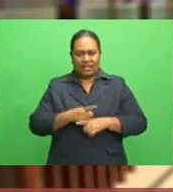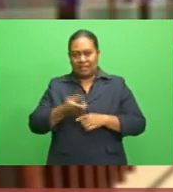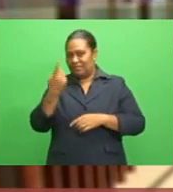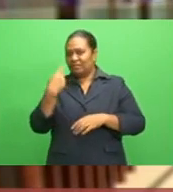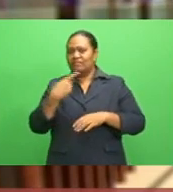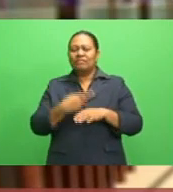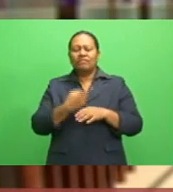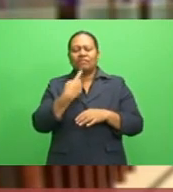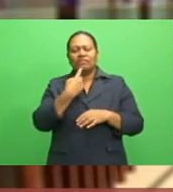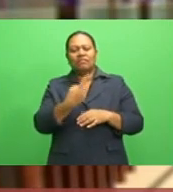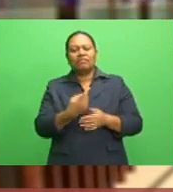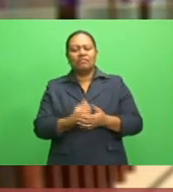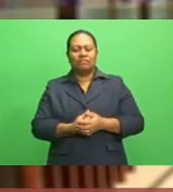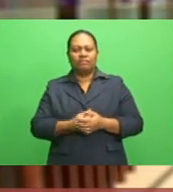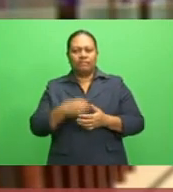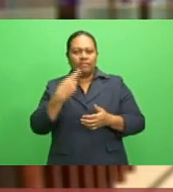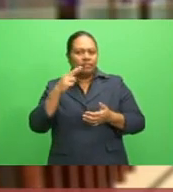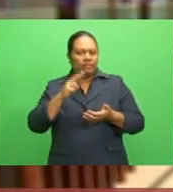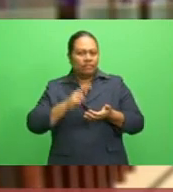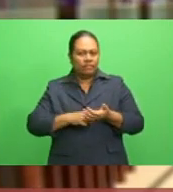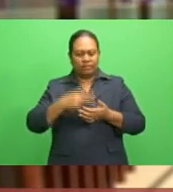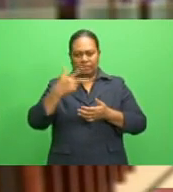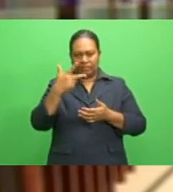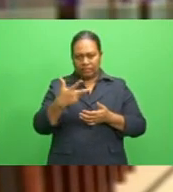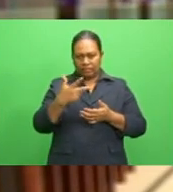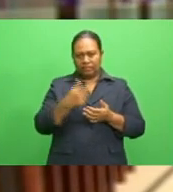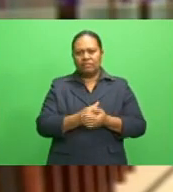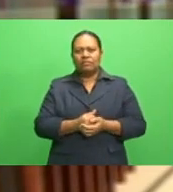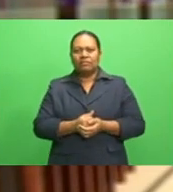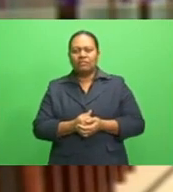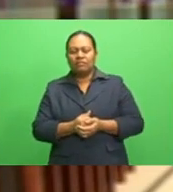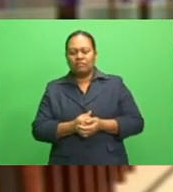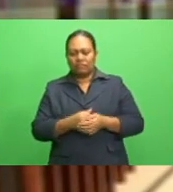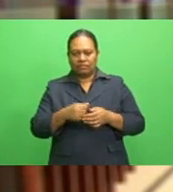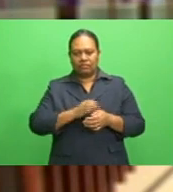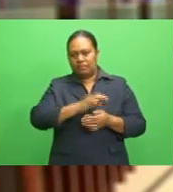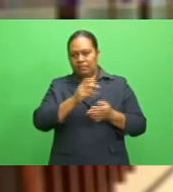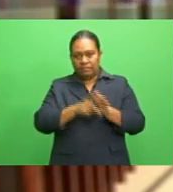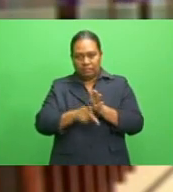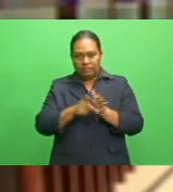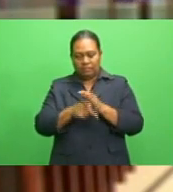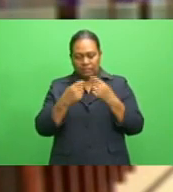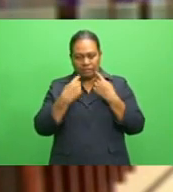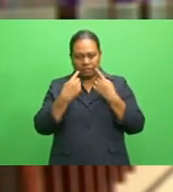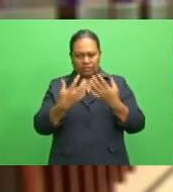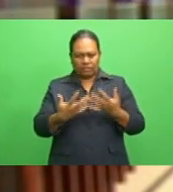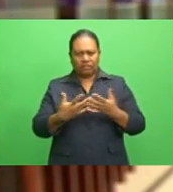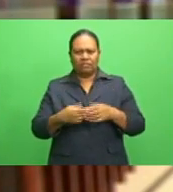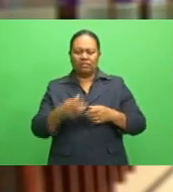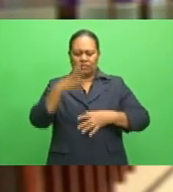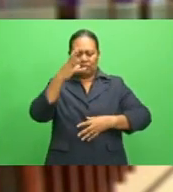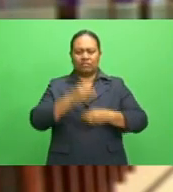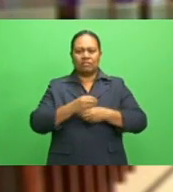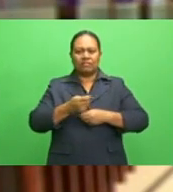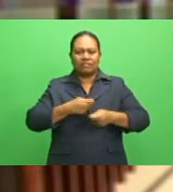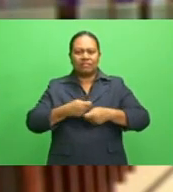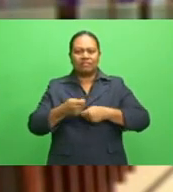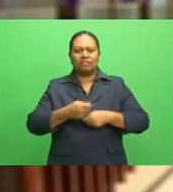10 listed entities recorded trade with 8 noting share price movements. As such, the total market value increased